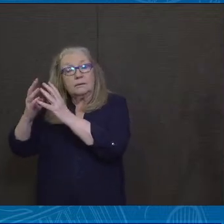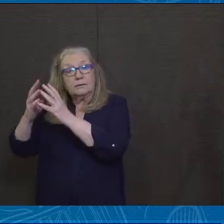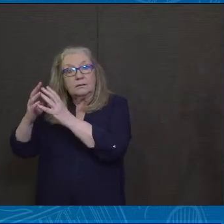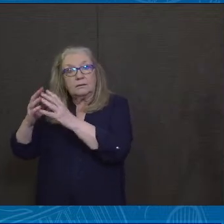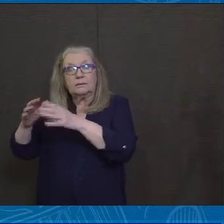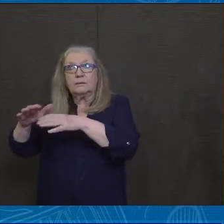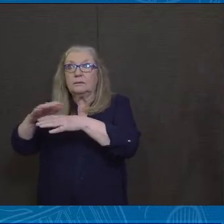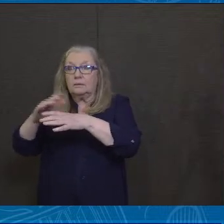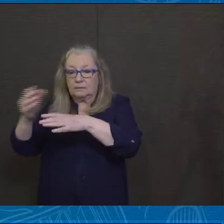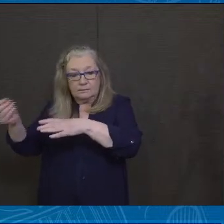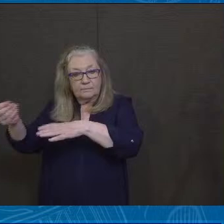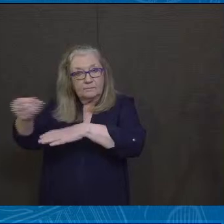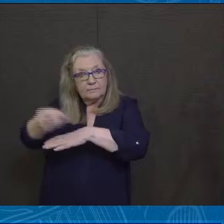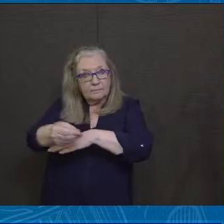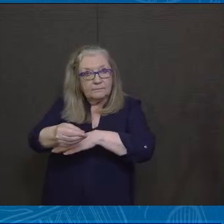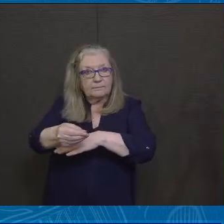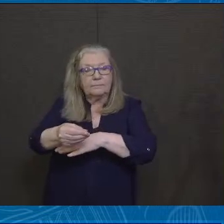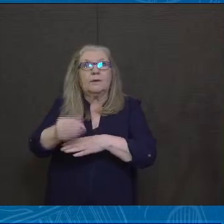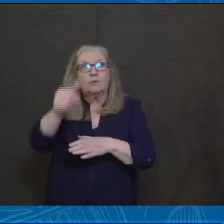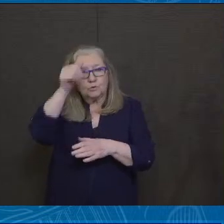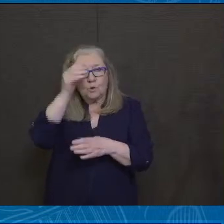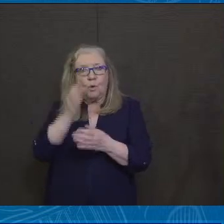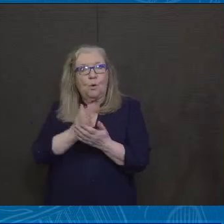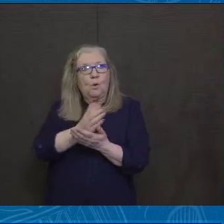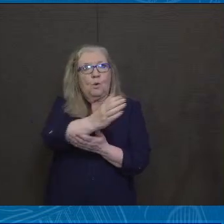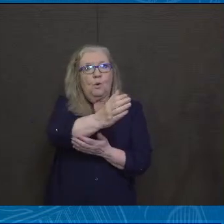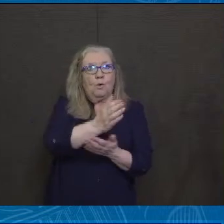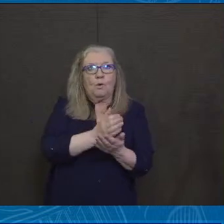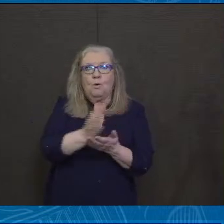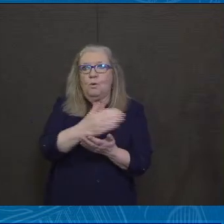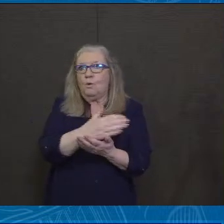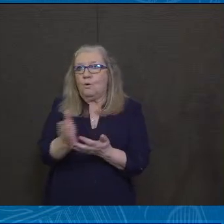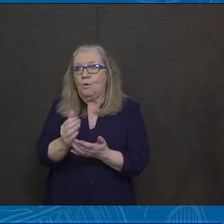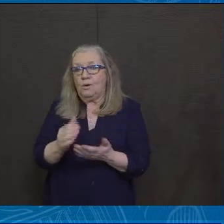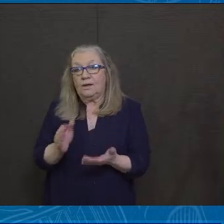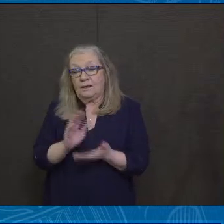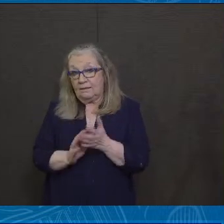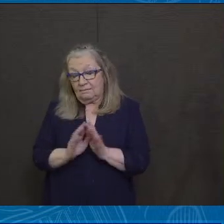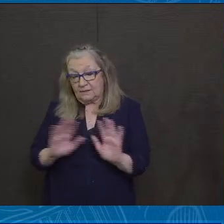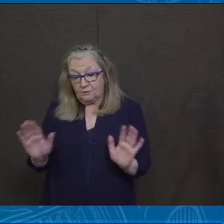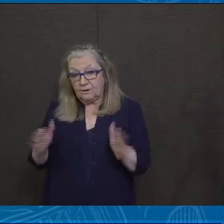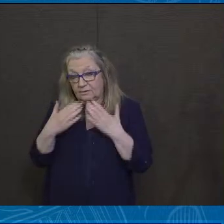local authority to take further action. That's all. Thank you.